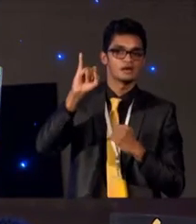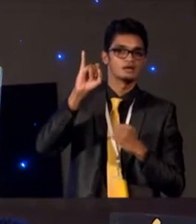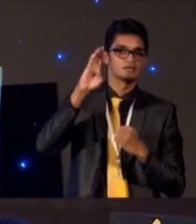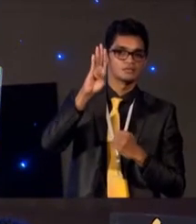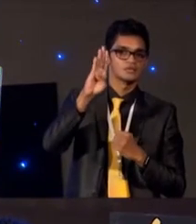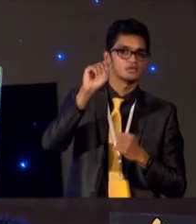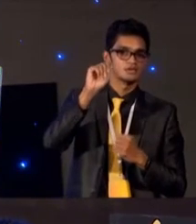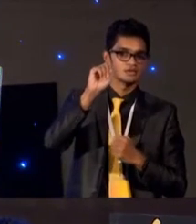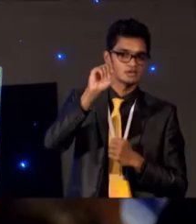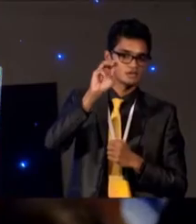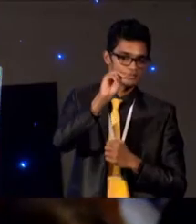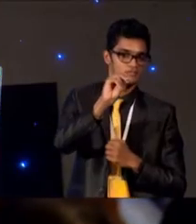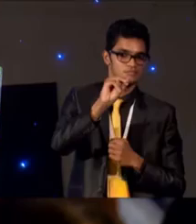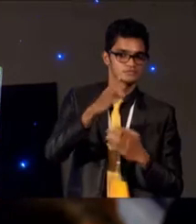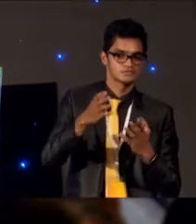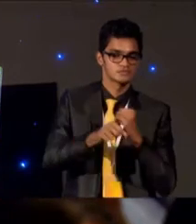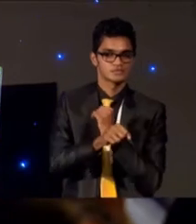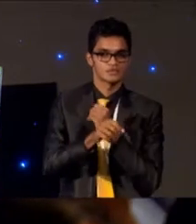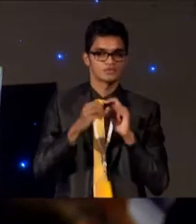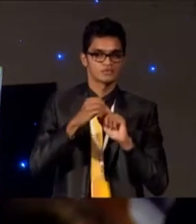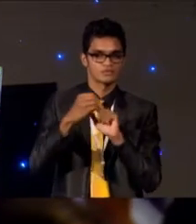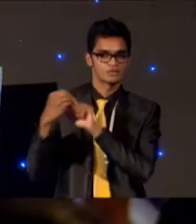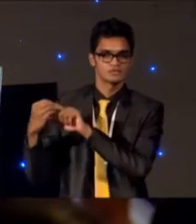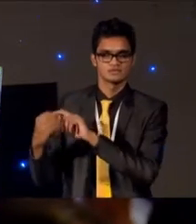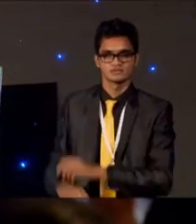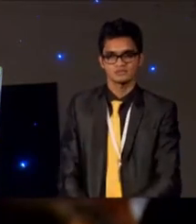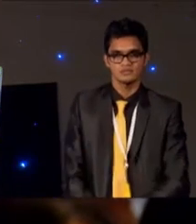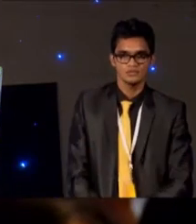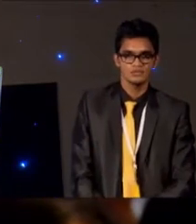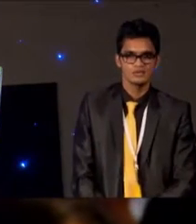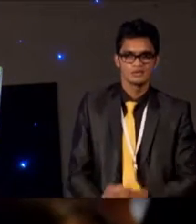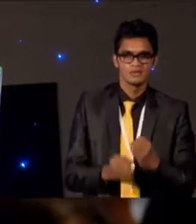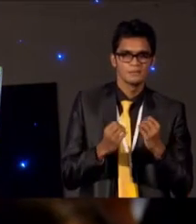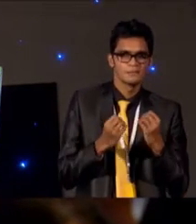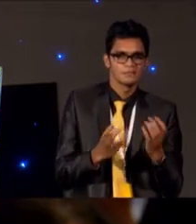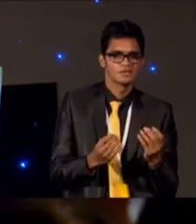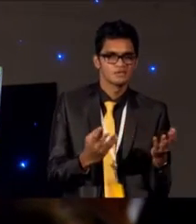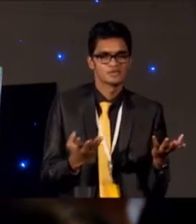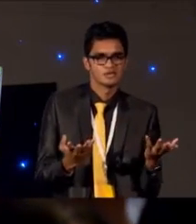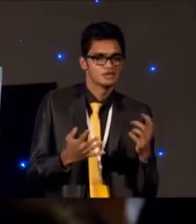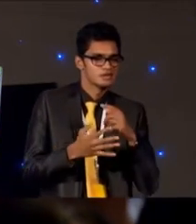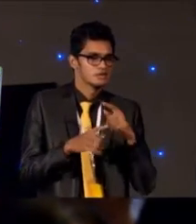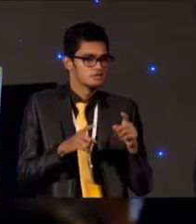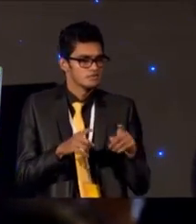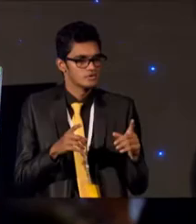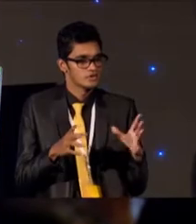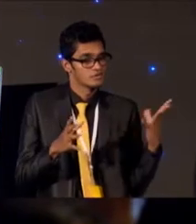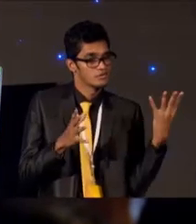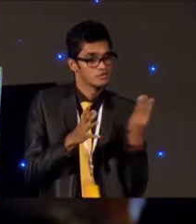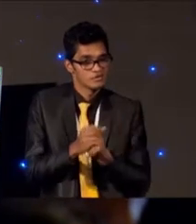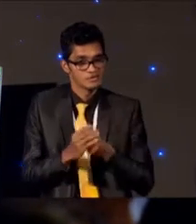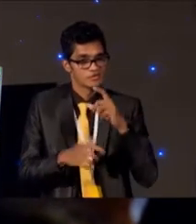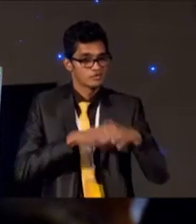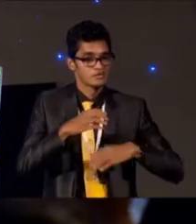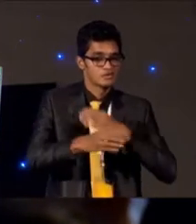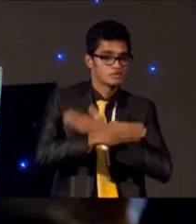IIM Bangalore. My question is, though there are so many initiatives for hiring persons with disability by